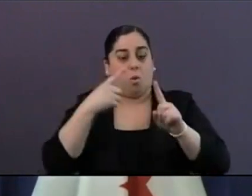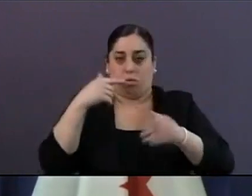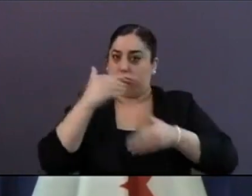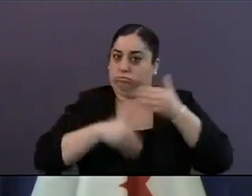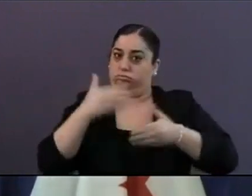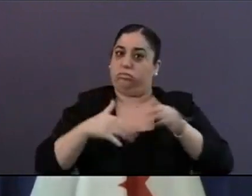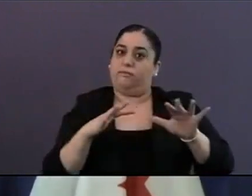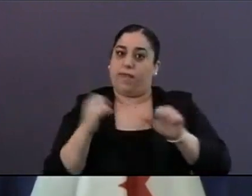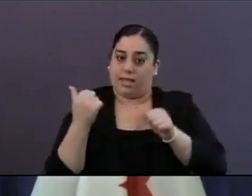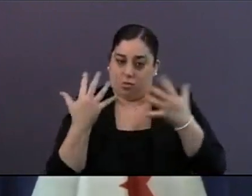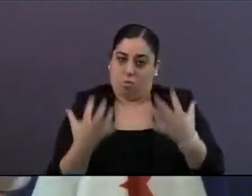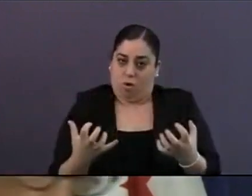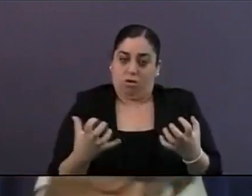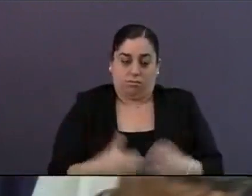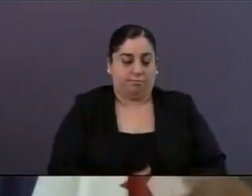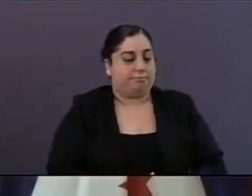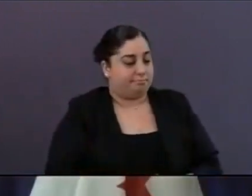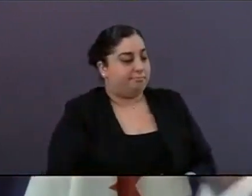Thank you.